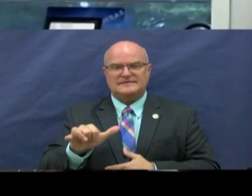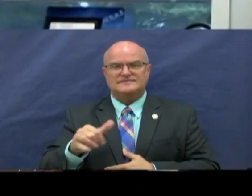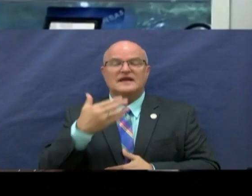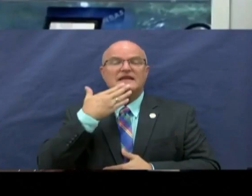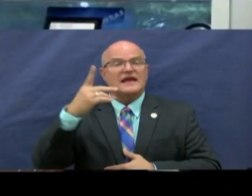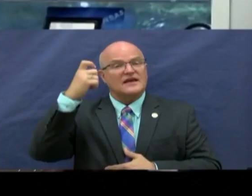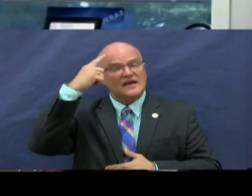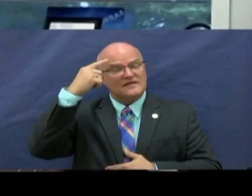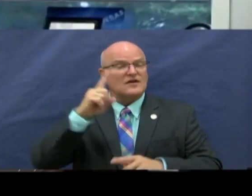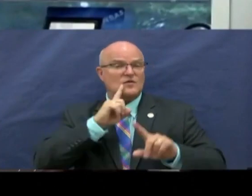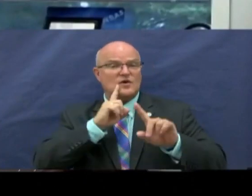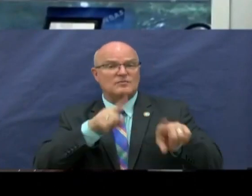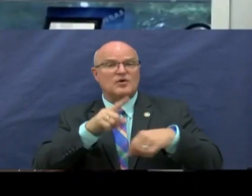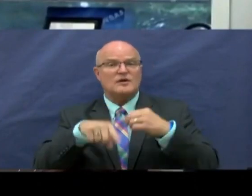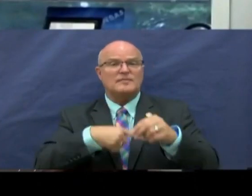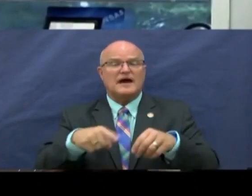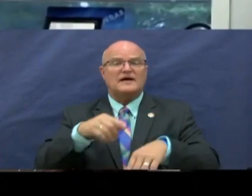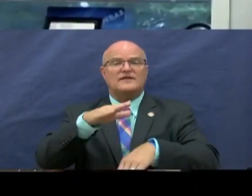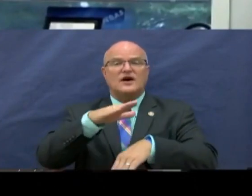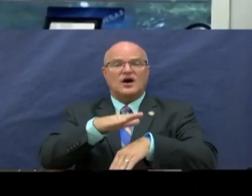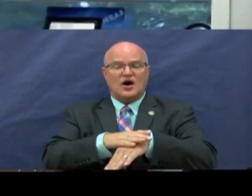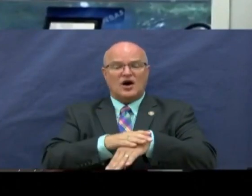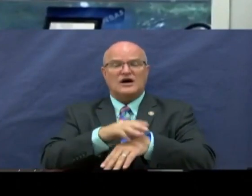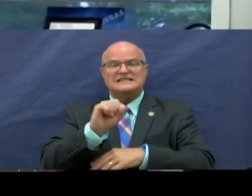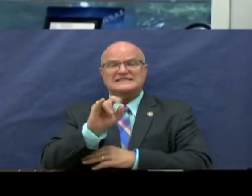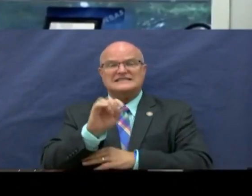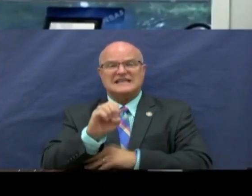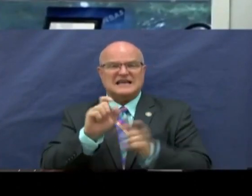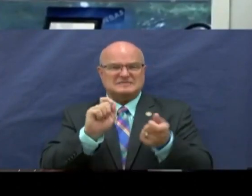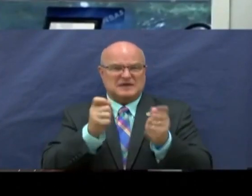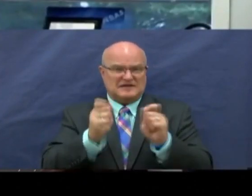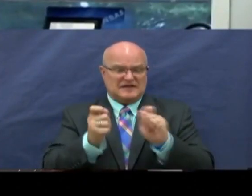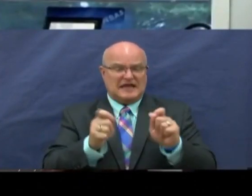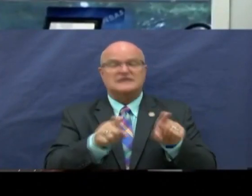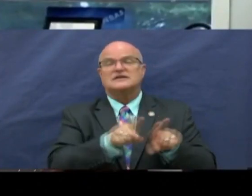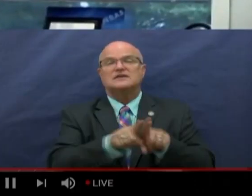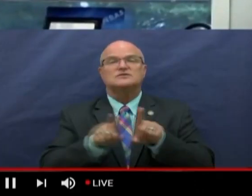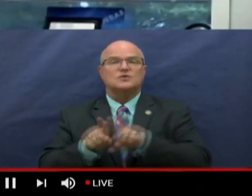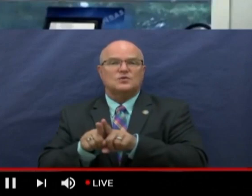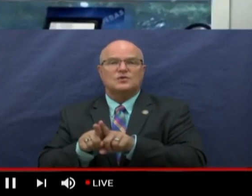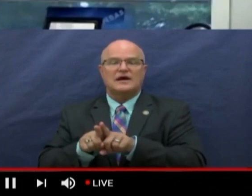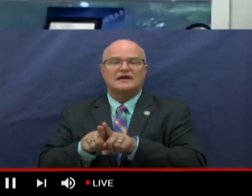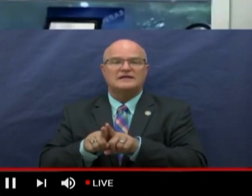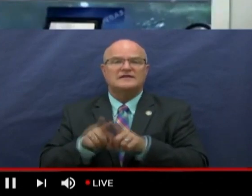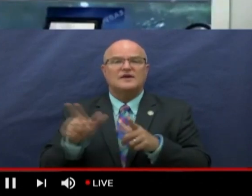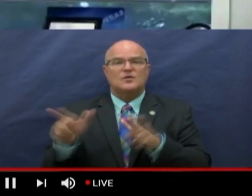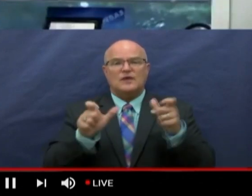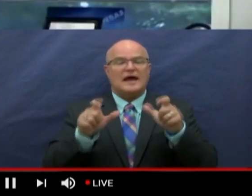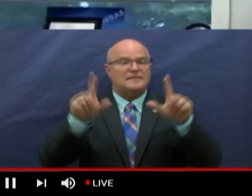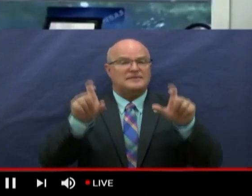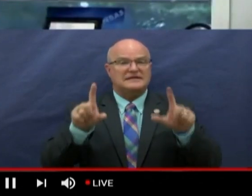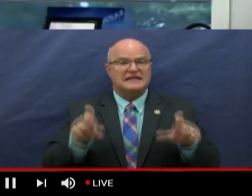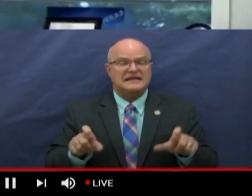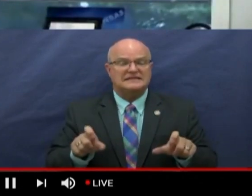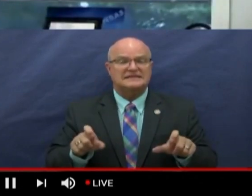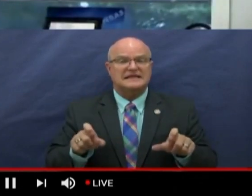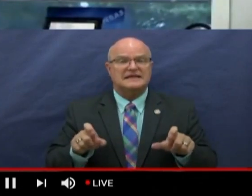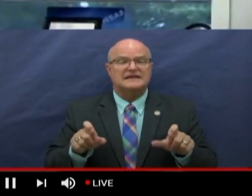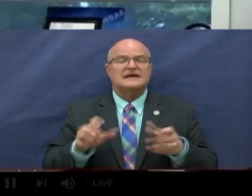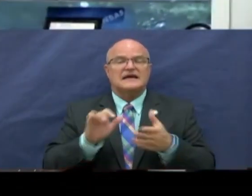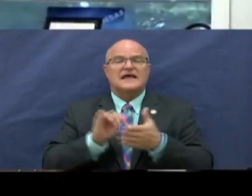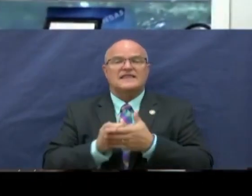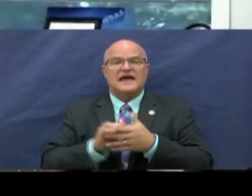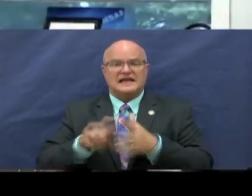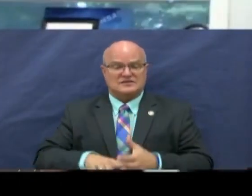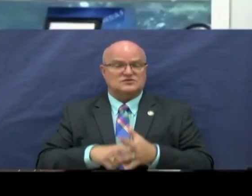report on the on-site modifications as well as the rapid testing pilot that is